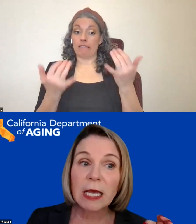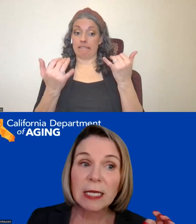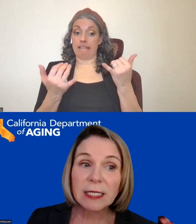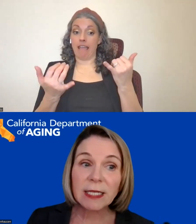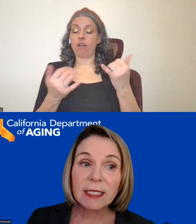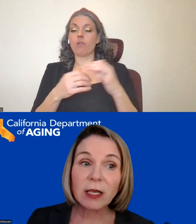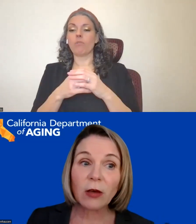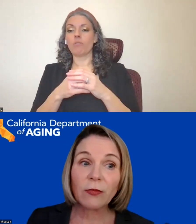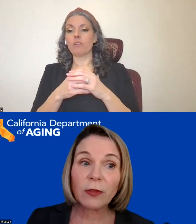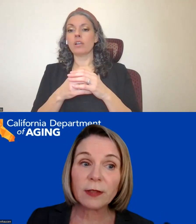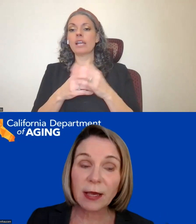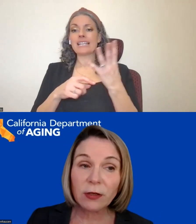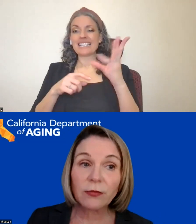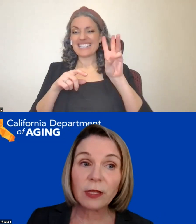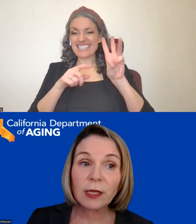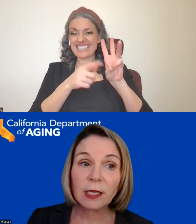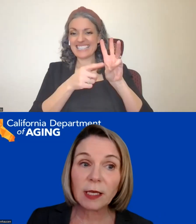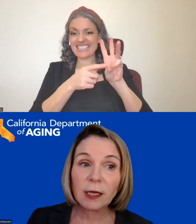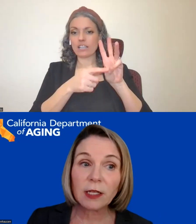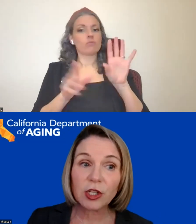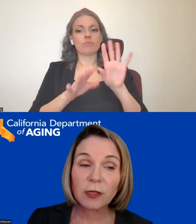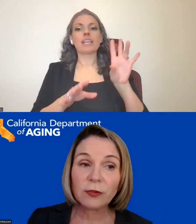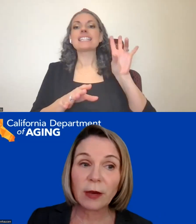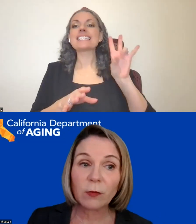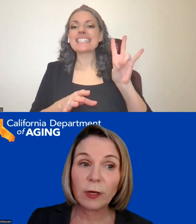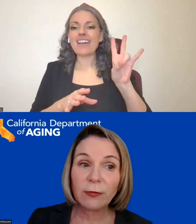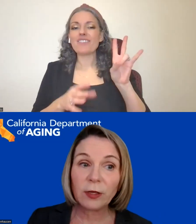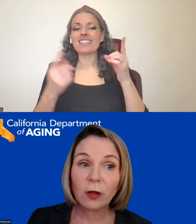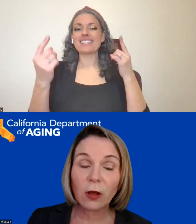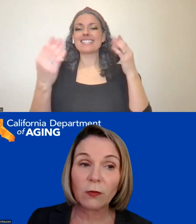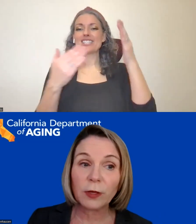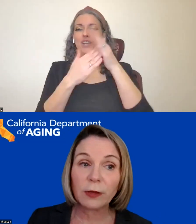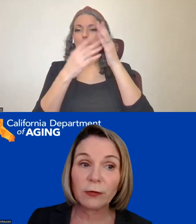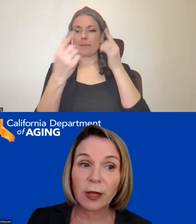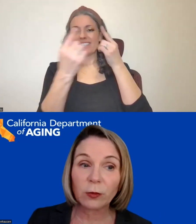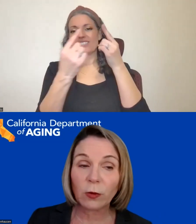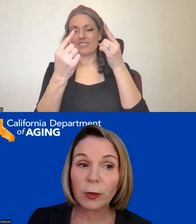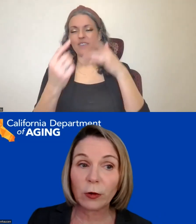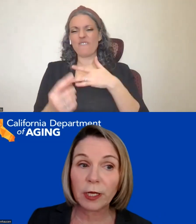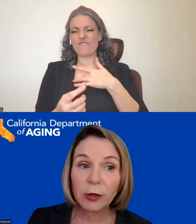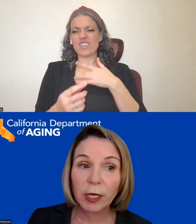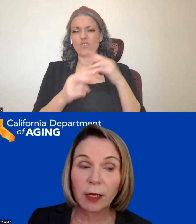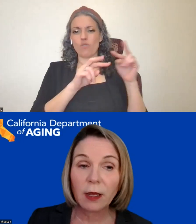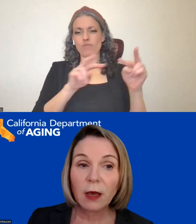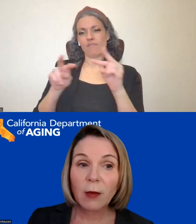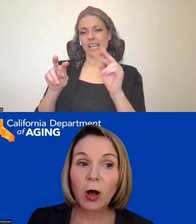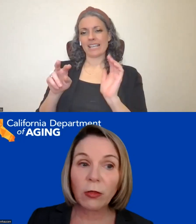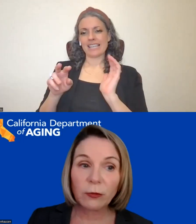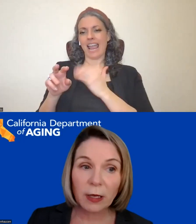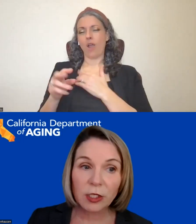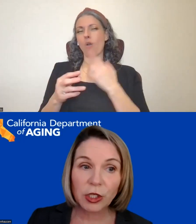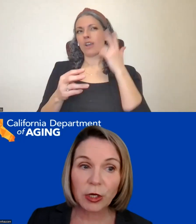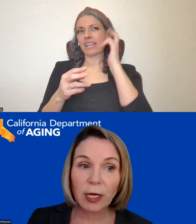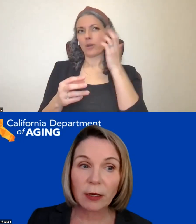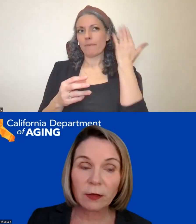just 7 of the key initiatives that we feel really reflect what we were hearing all